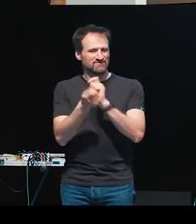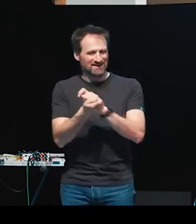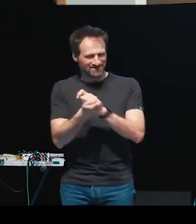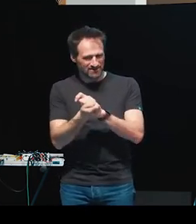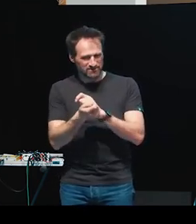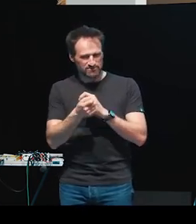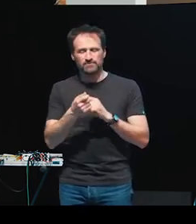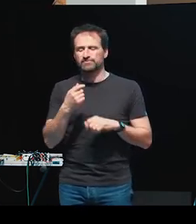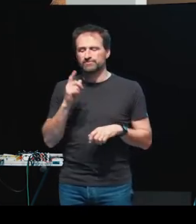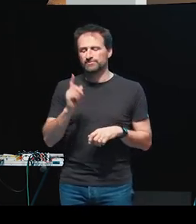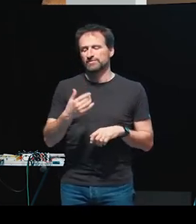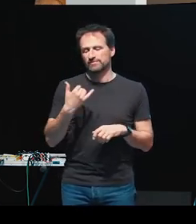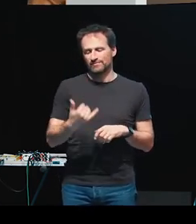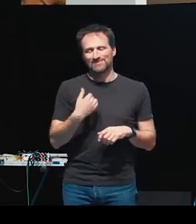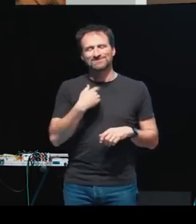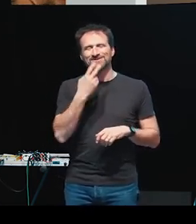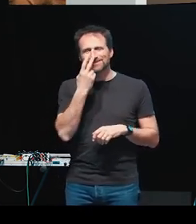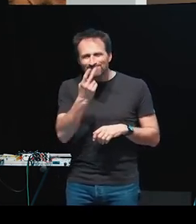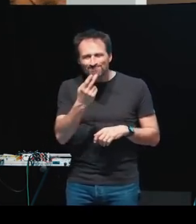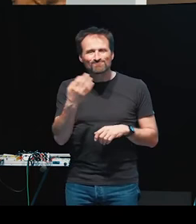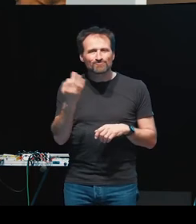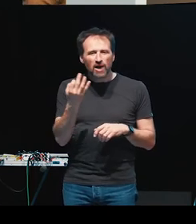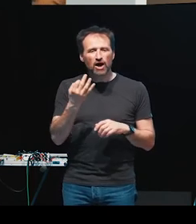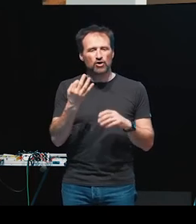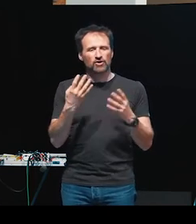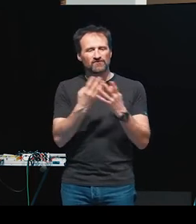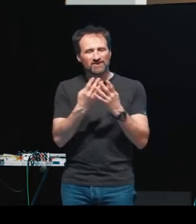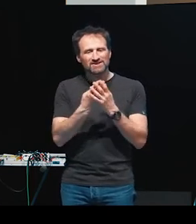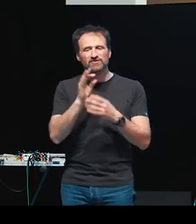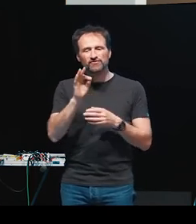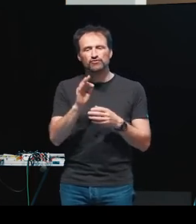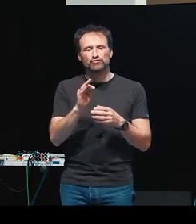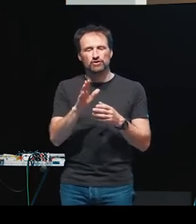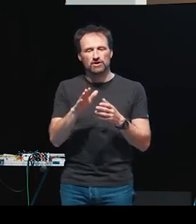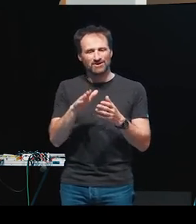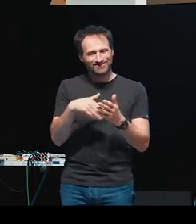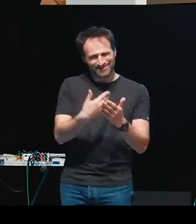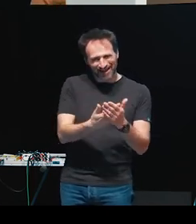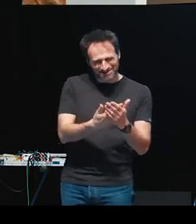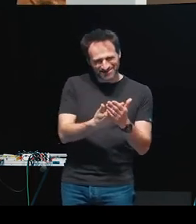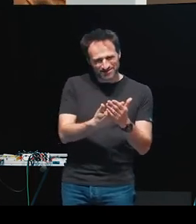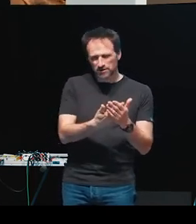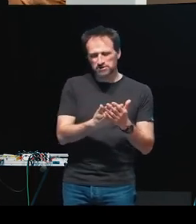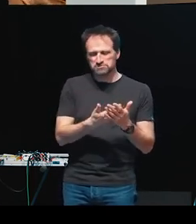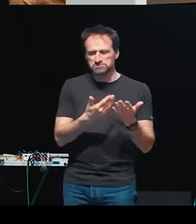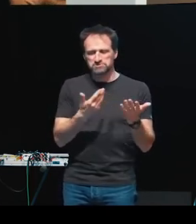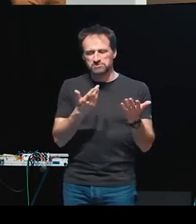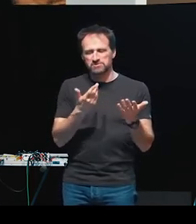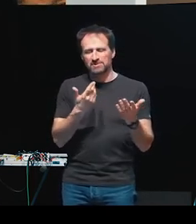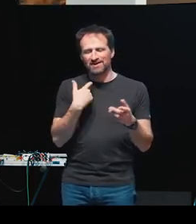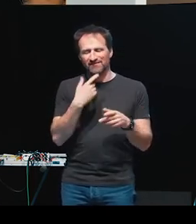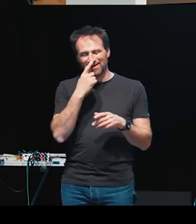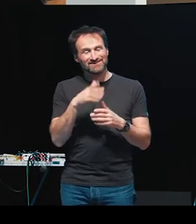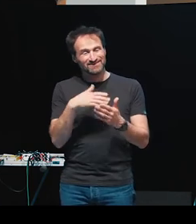show filters for when tasks are hard and when tasks are easy. And for management, they tell us that a task is